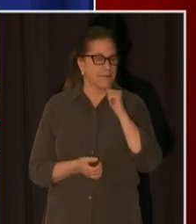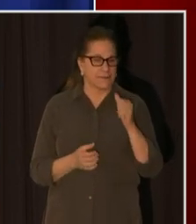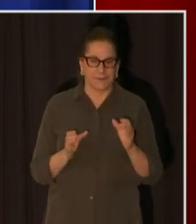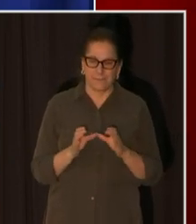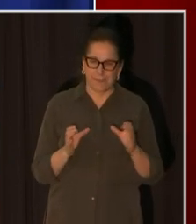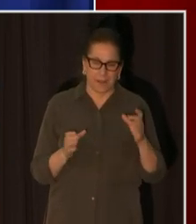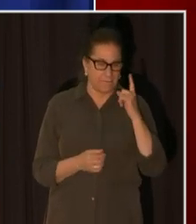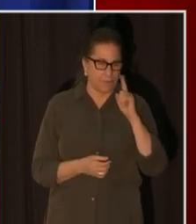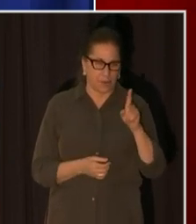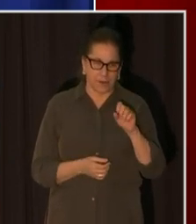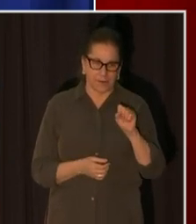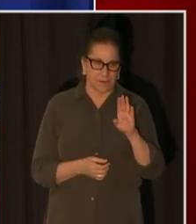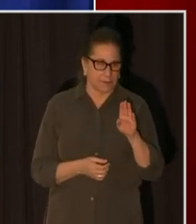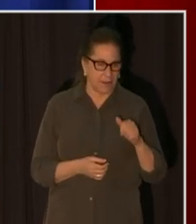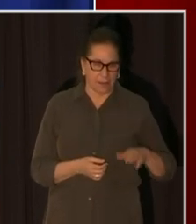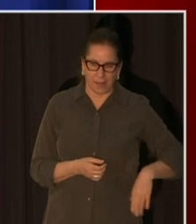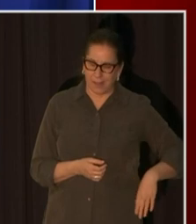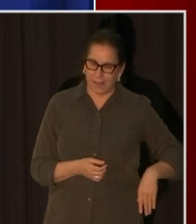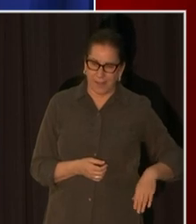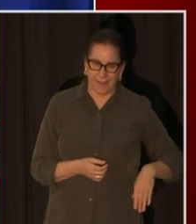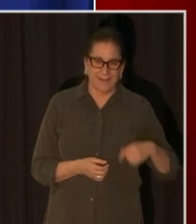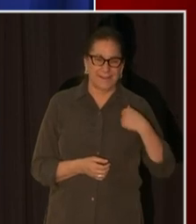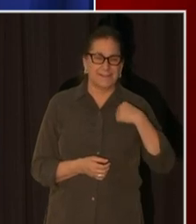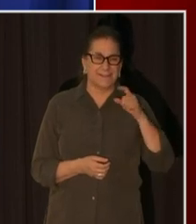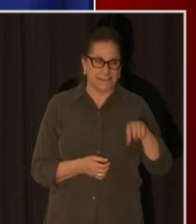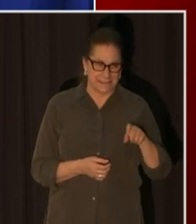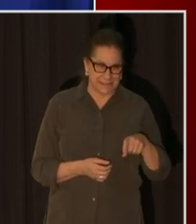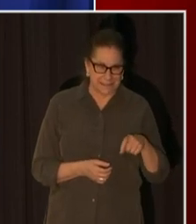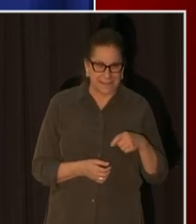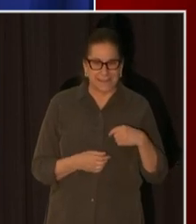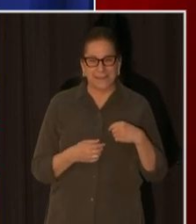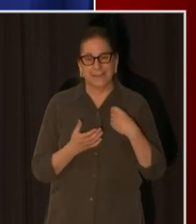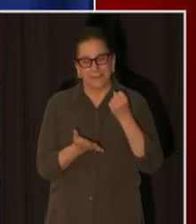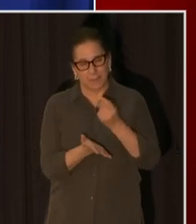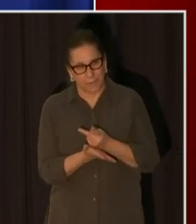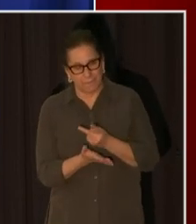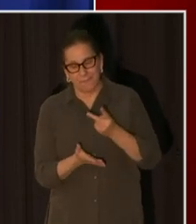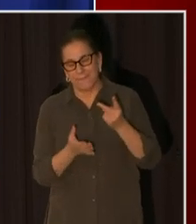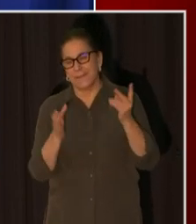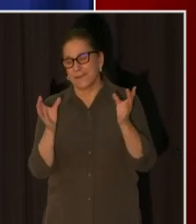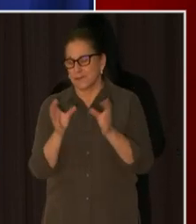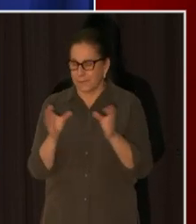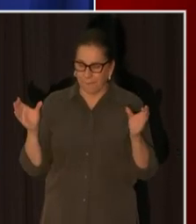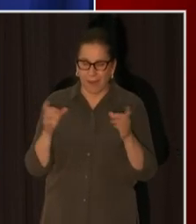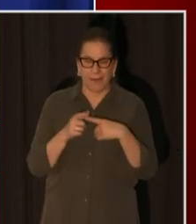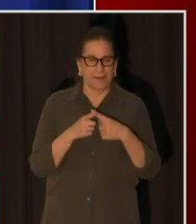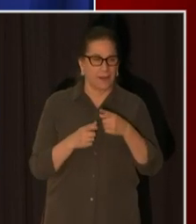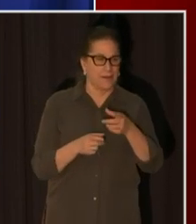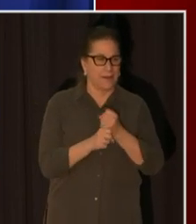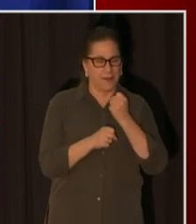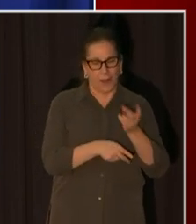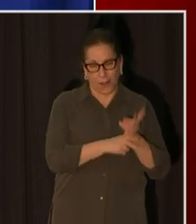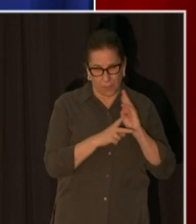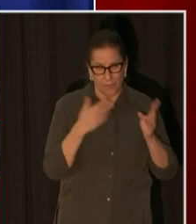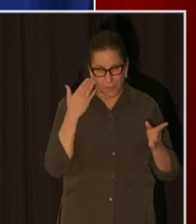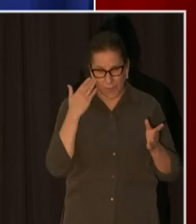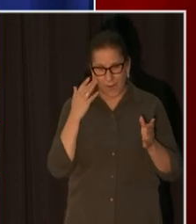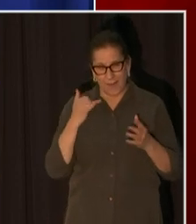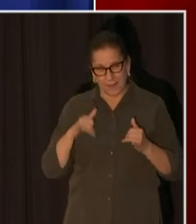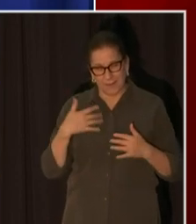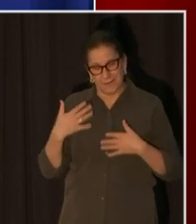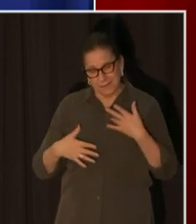panelists here. Before we go to the phone lines, I want to go to Dr. Perry. For us in DC, I think one of the biggest things we're looking for the